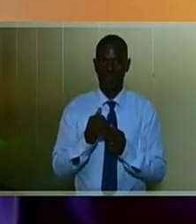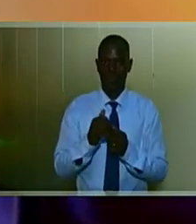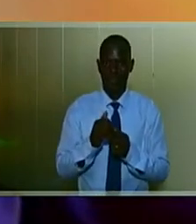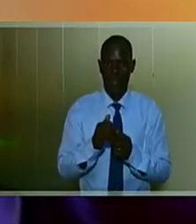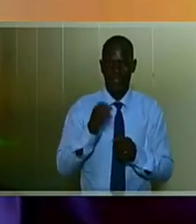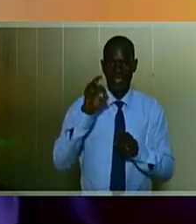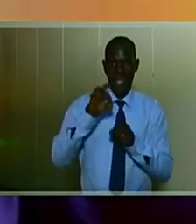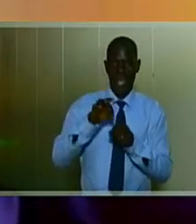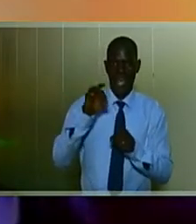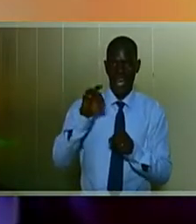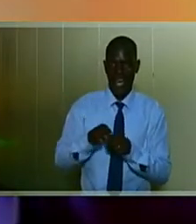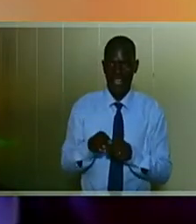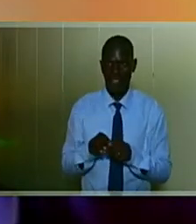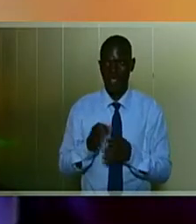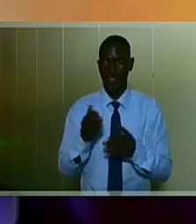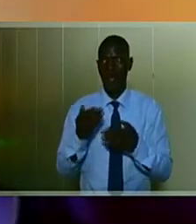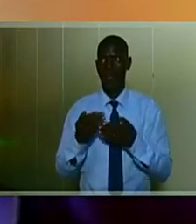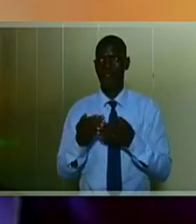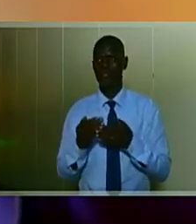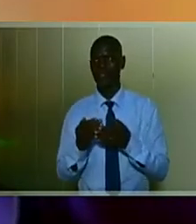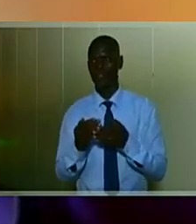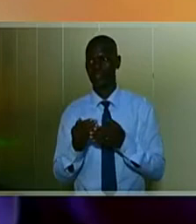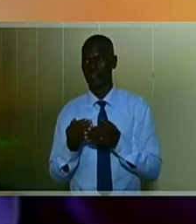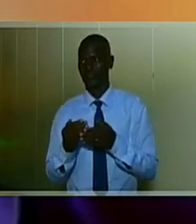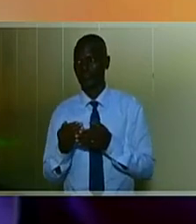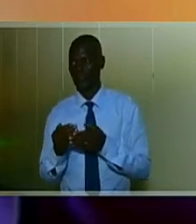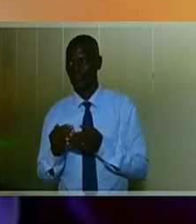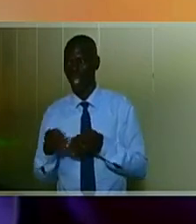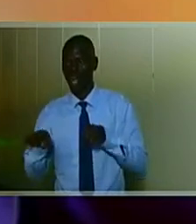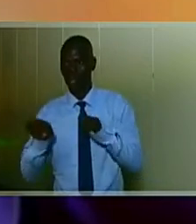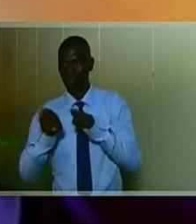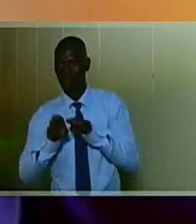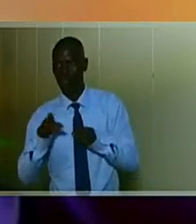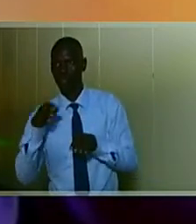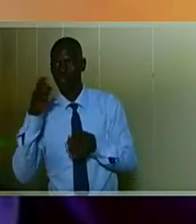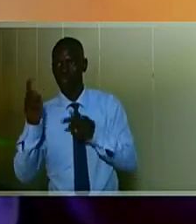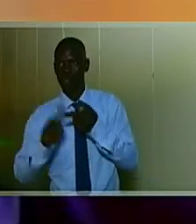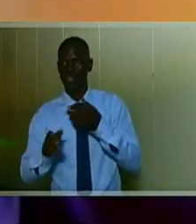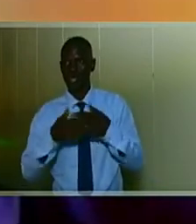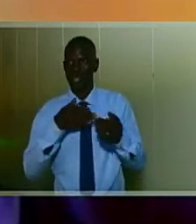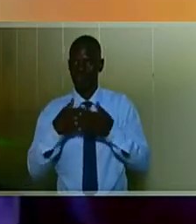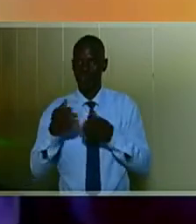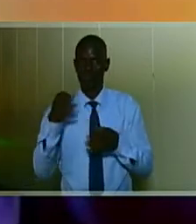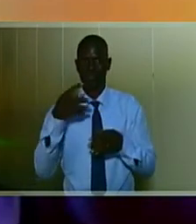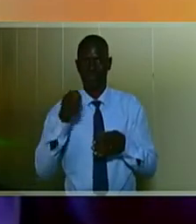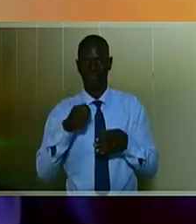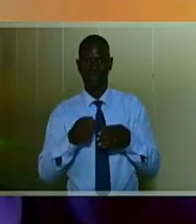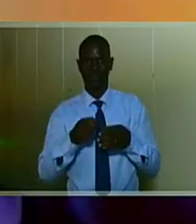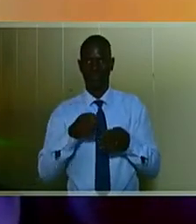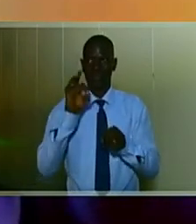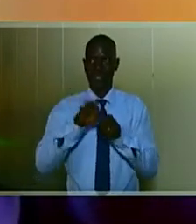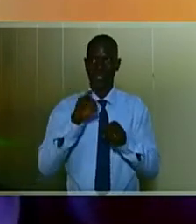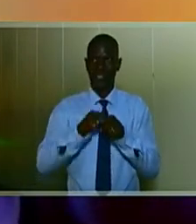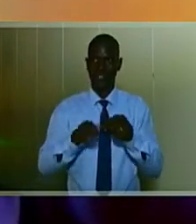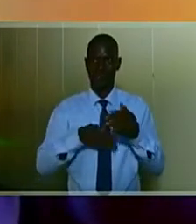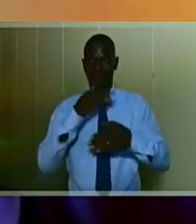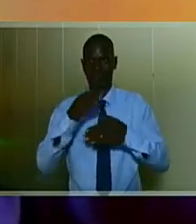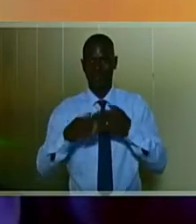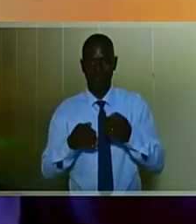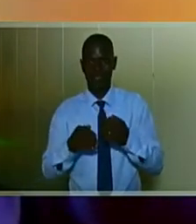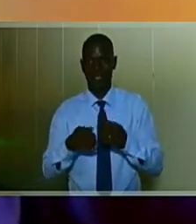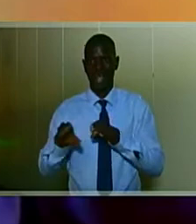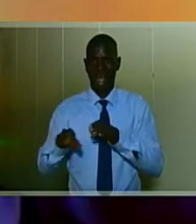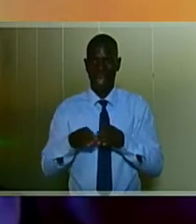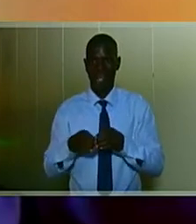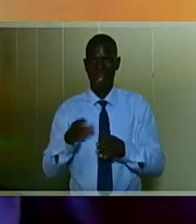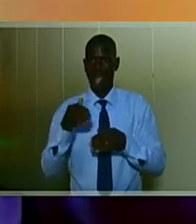election, and they want timely closure to the issue of the Electoral Amendment Act. Beyond that, I've